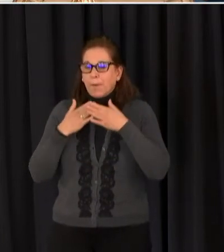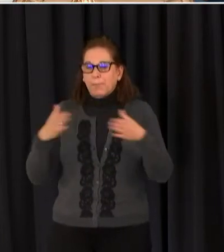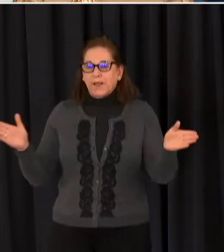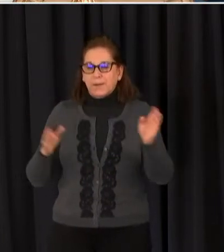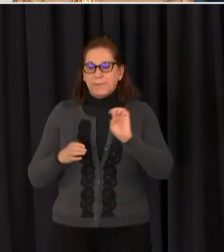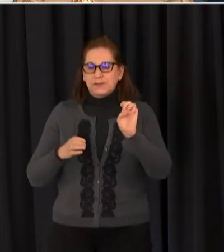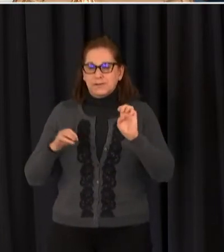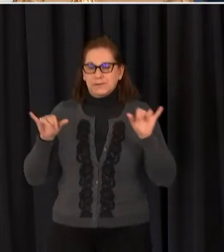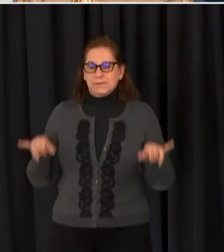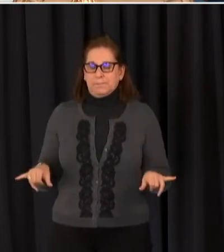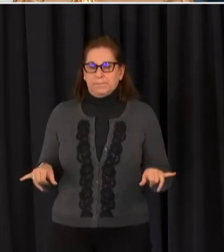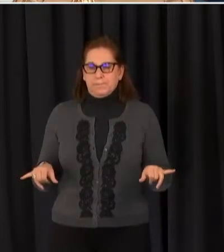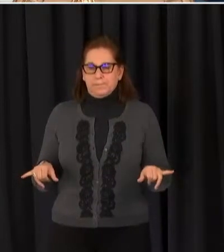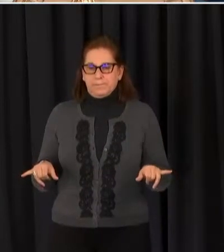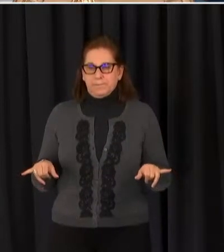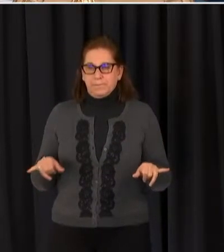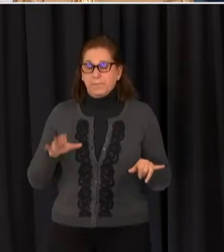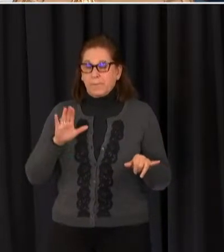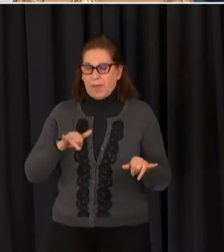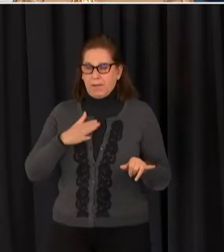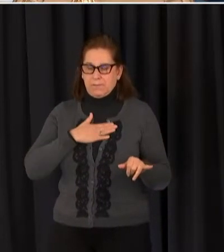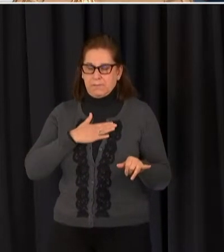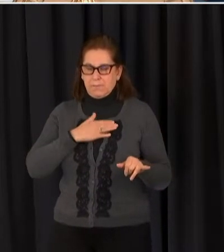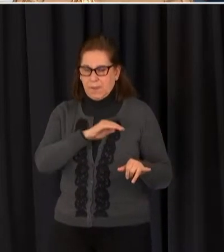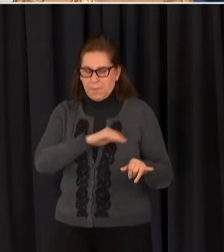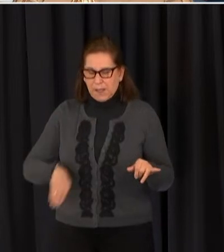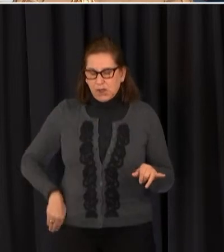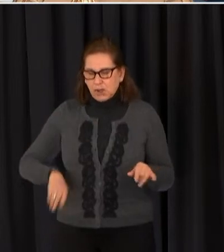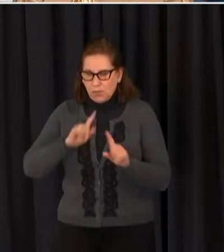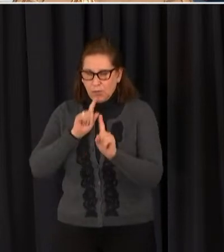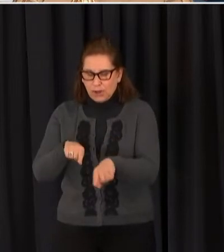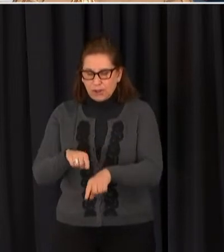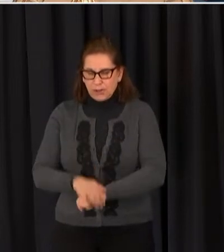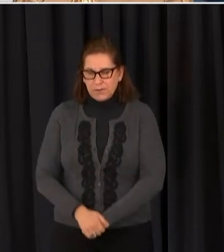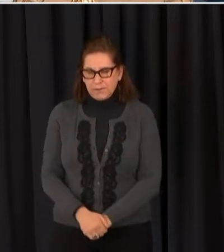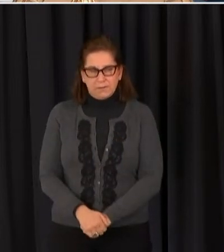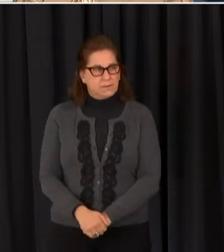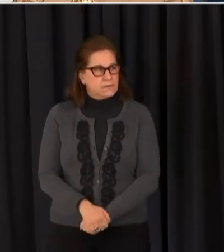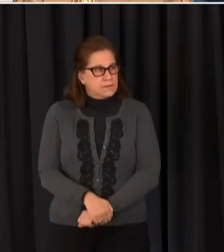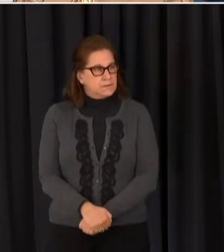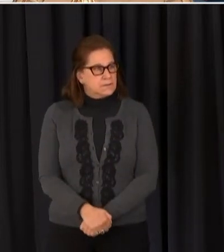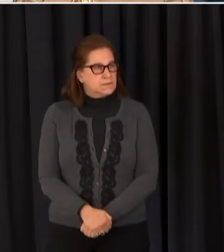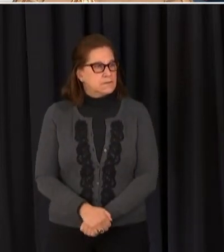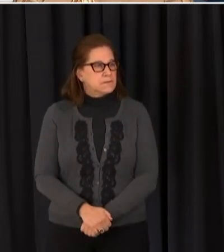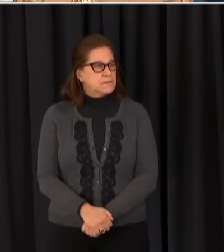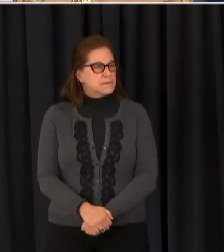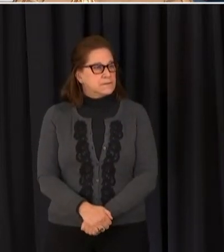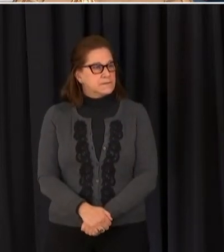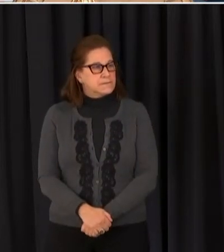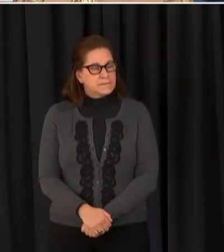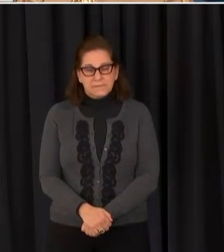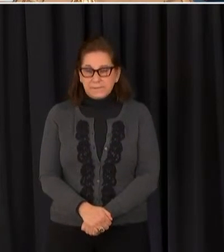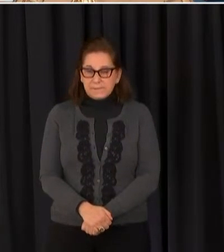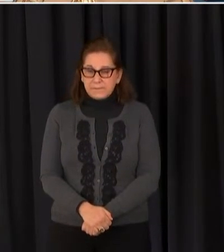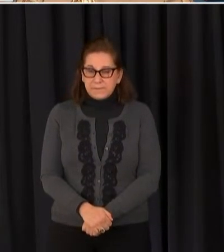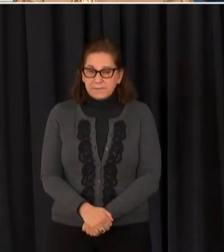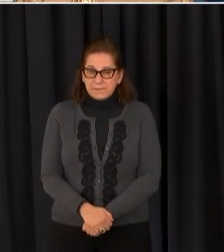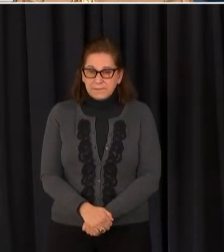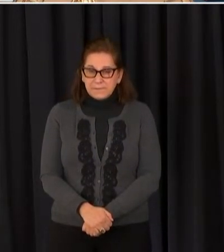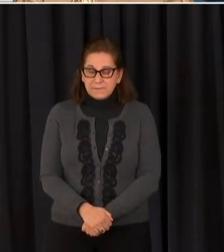by mayor's order. I also want to note that we will plan for a